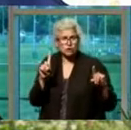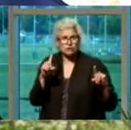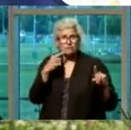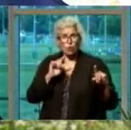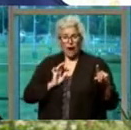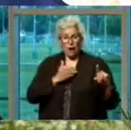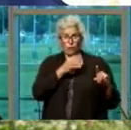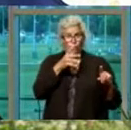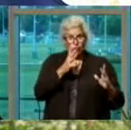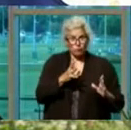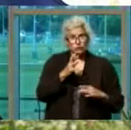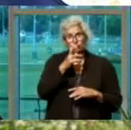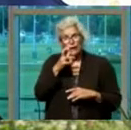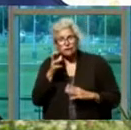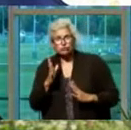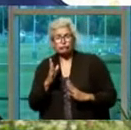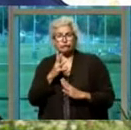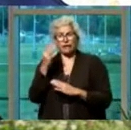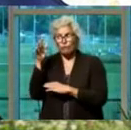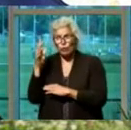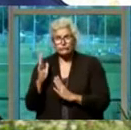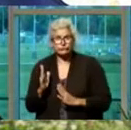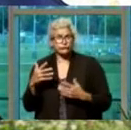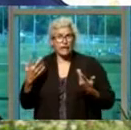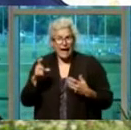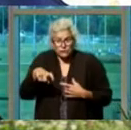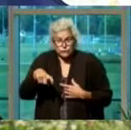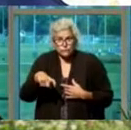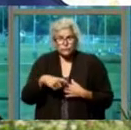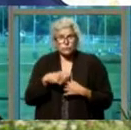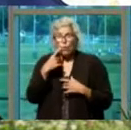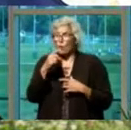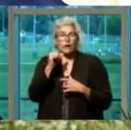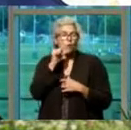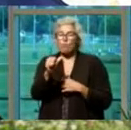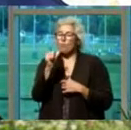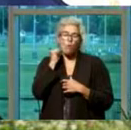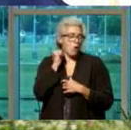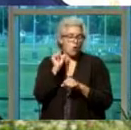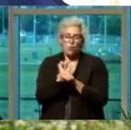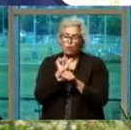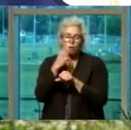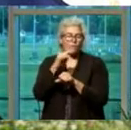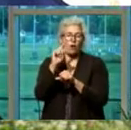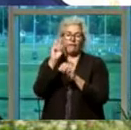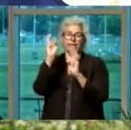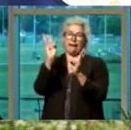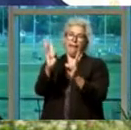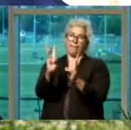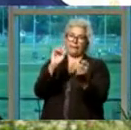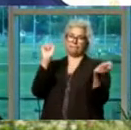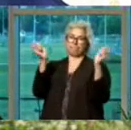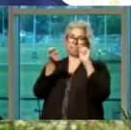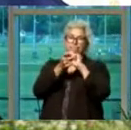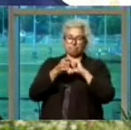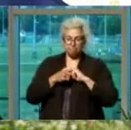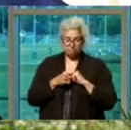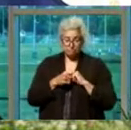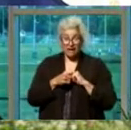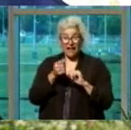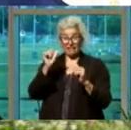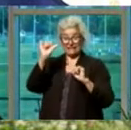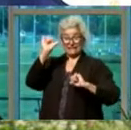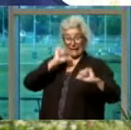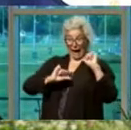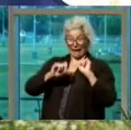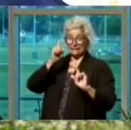farmers, for our ranchers, and our forest owners, or it won't work for our climate. Getting the science